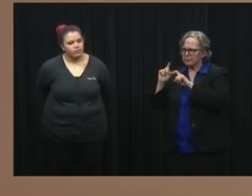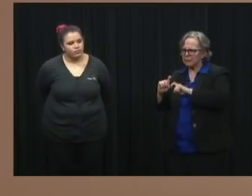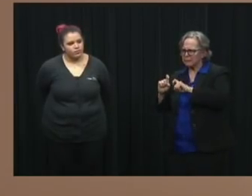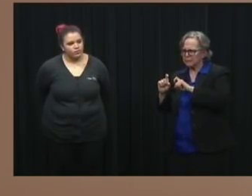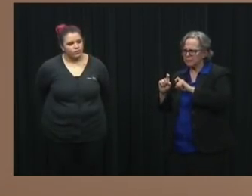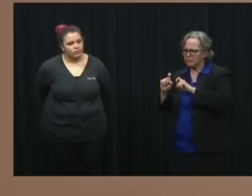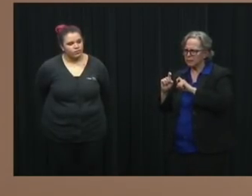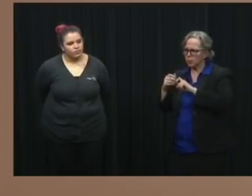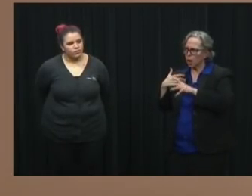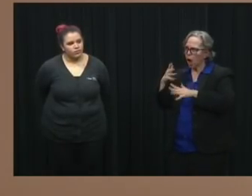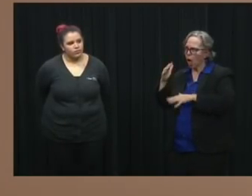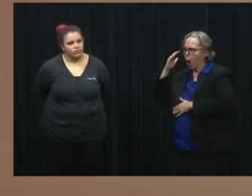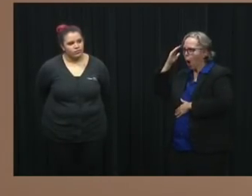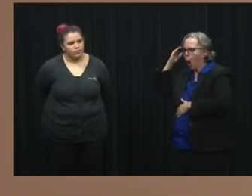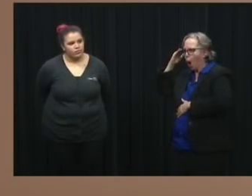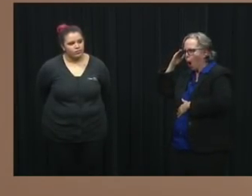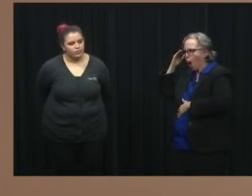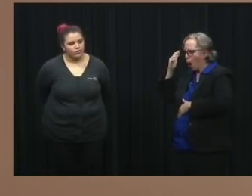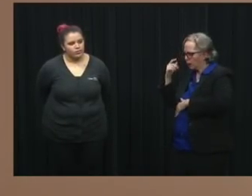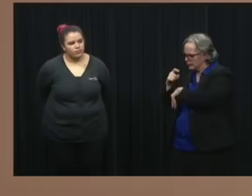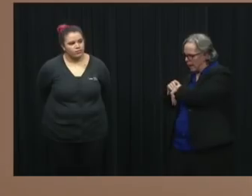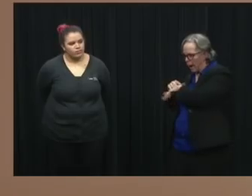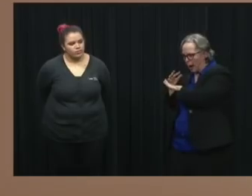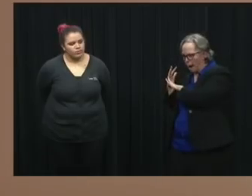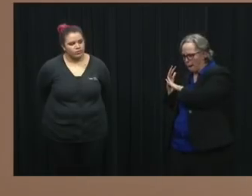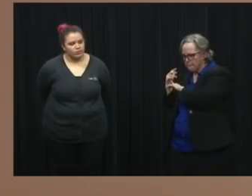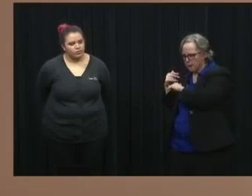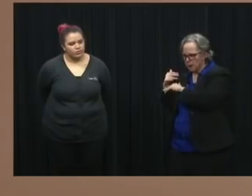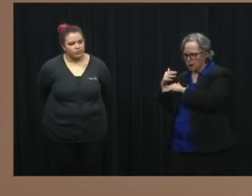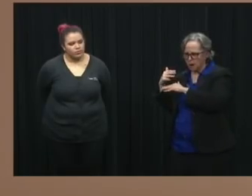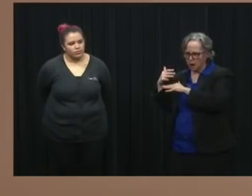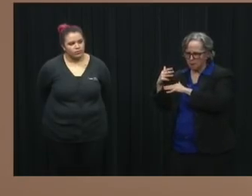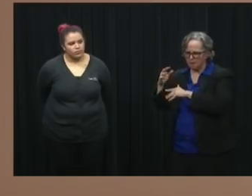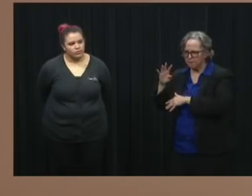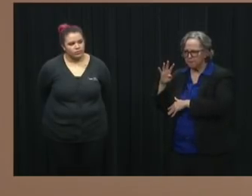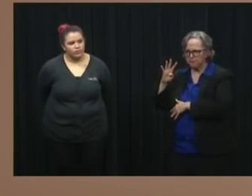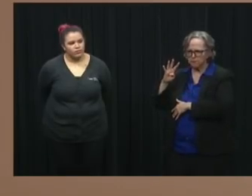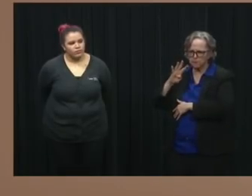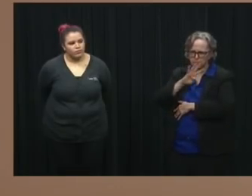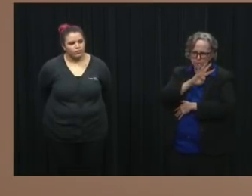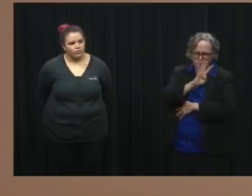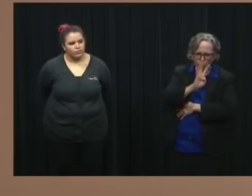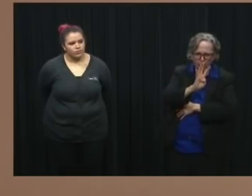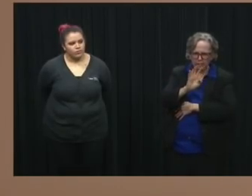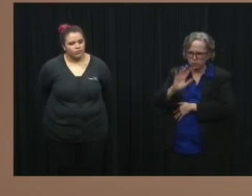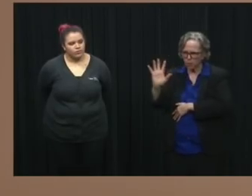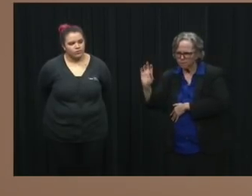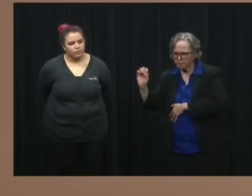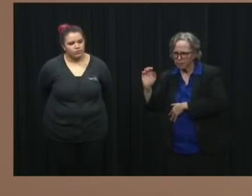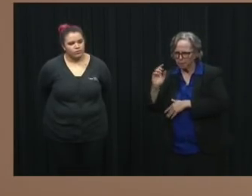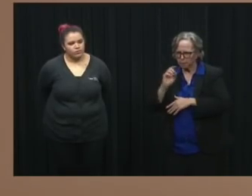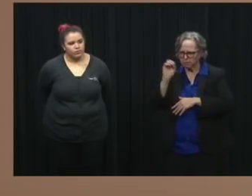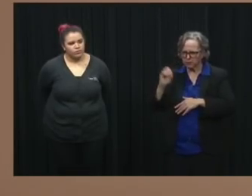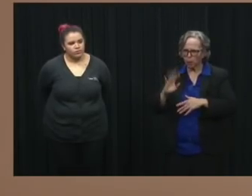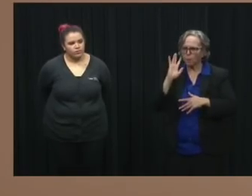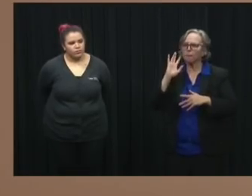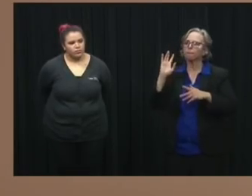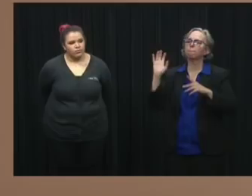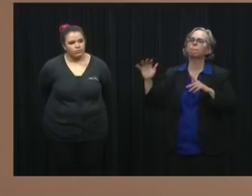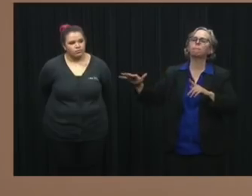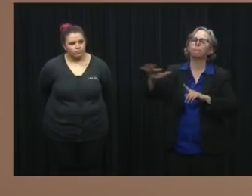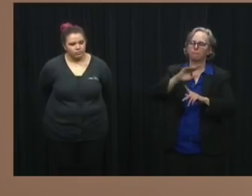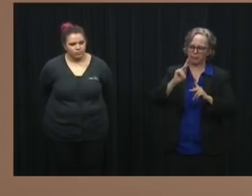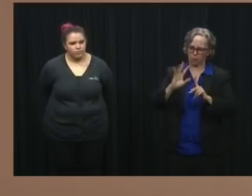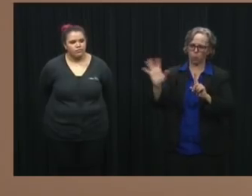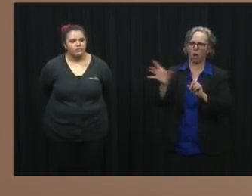40 to 70% of all of us will get this virus in the course of a year. Those numbers, I've